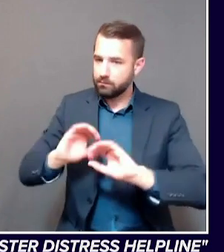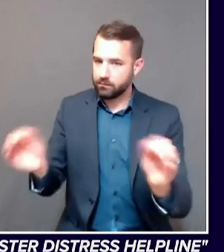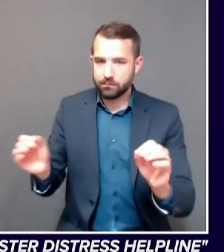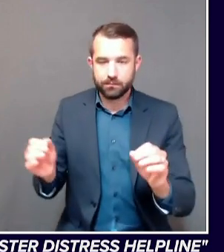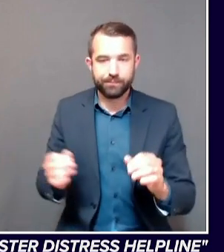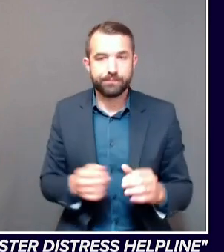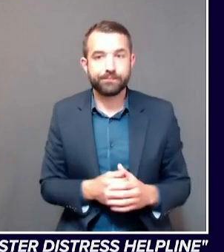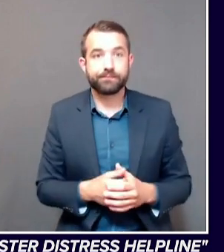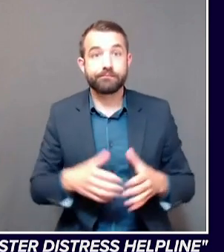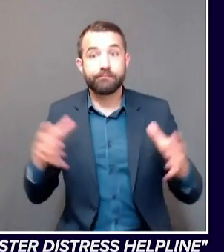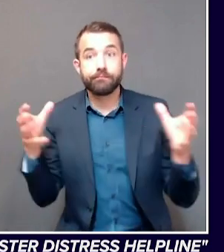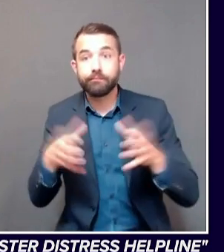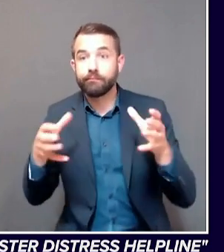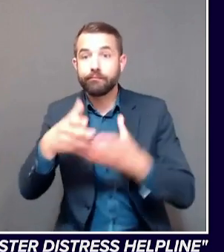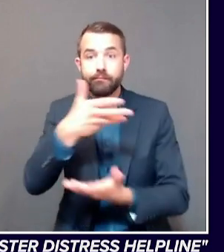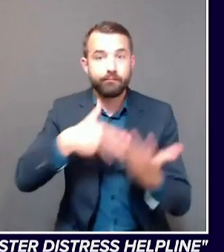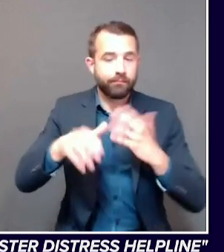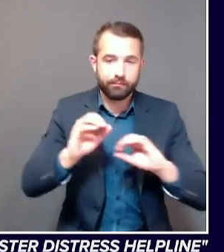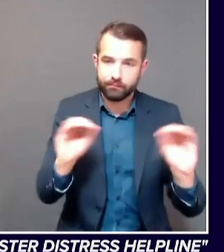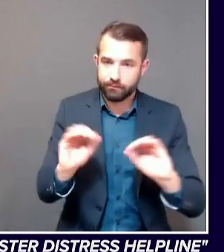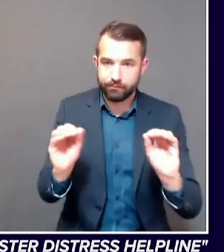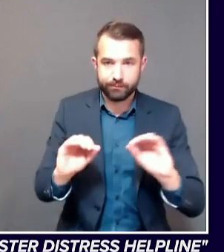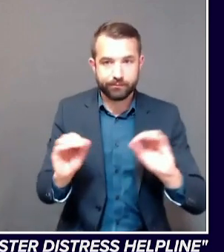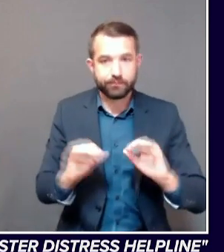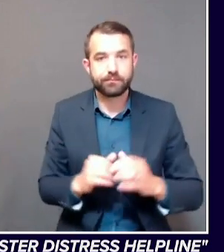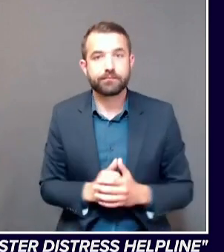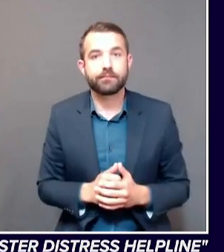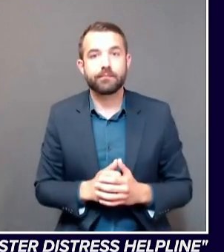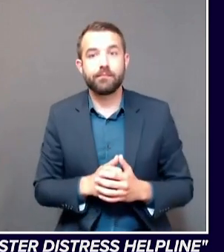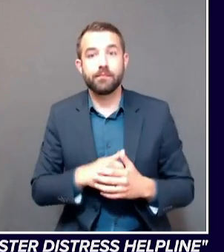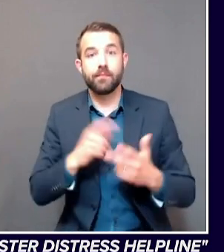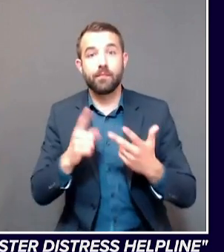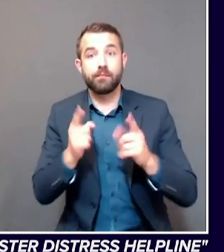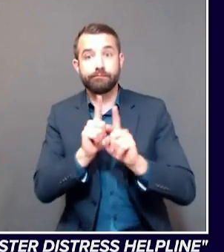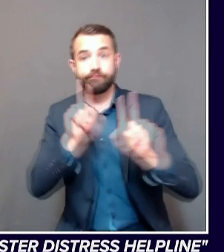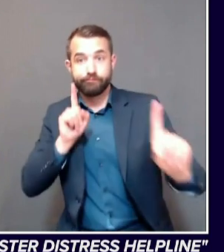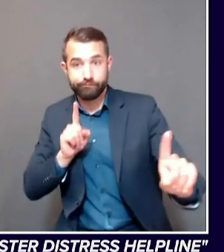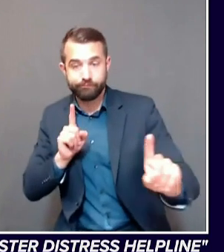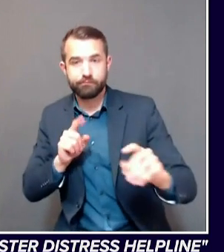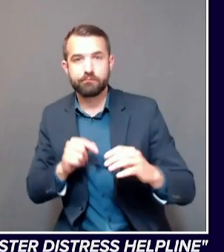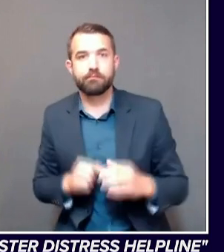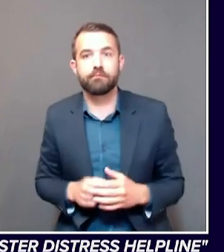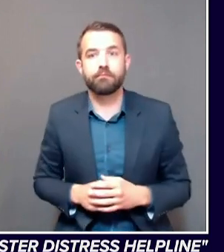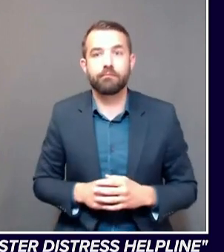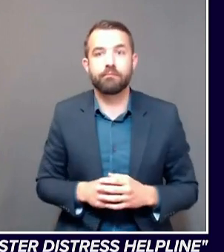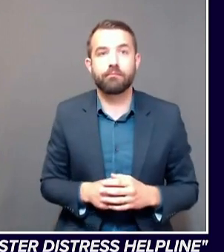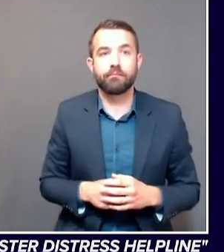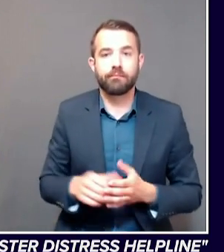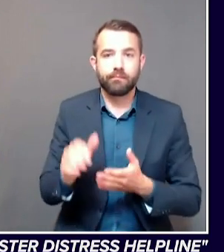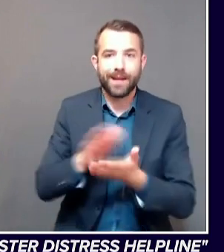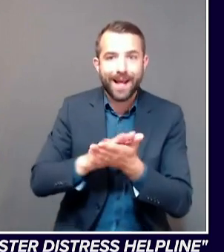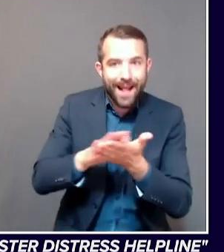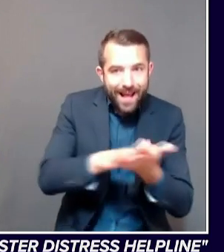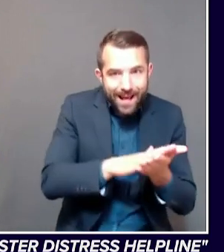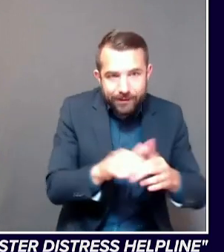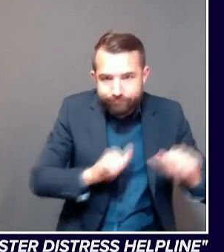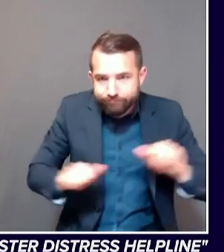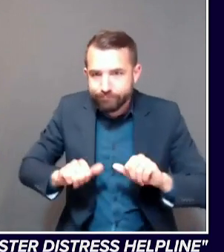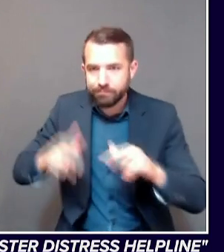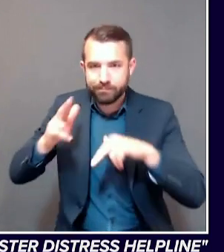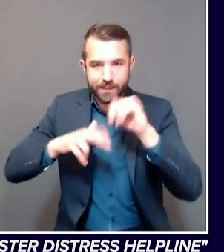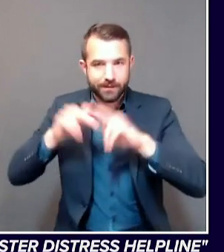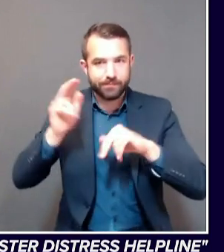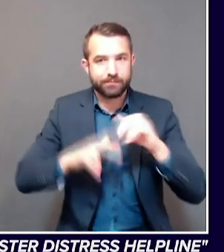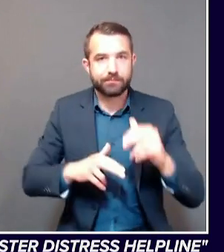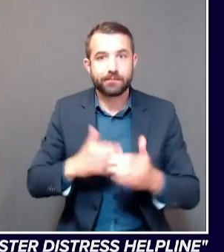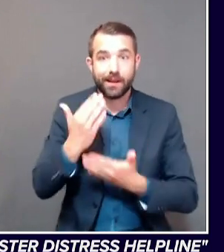We are maintaining the very good practices for cleaning and hand washing and personal hygiene. So we